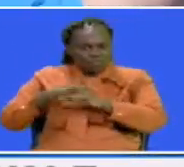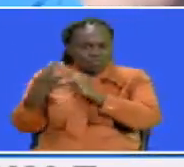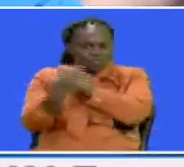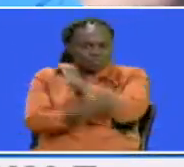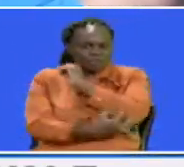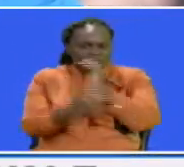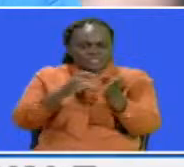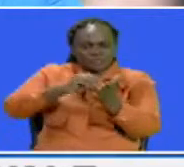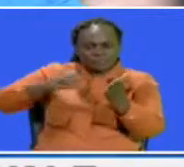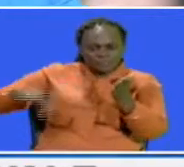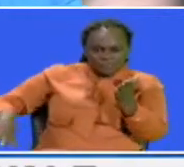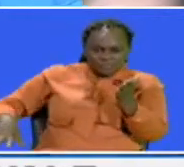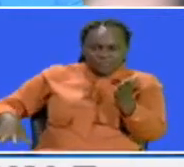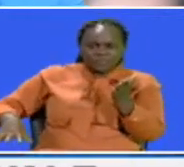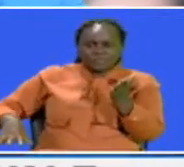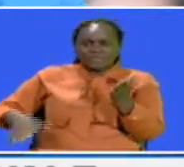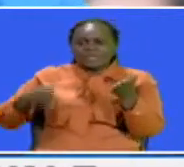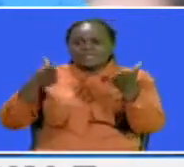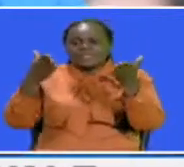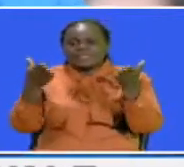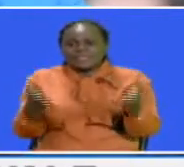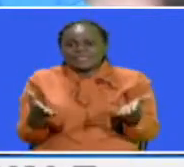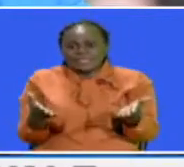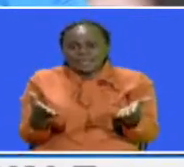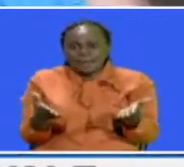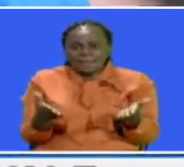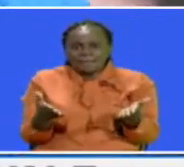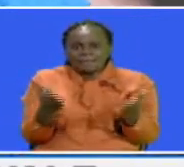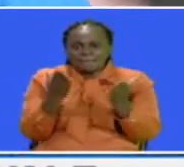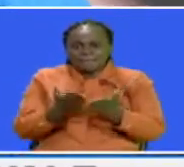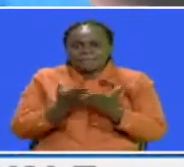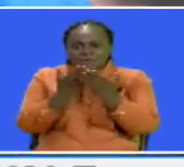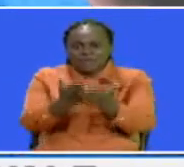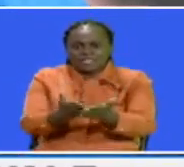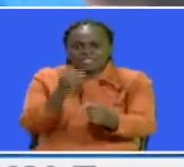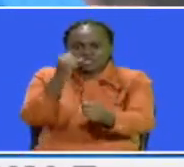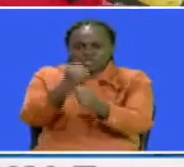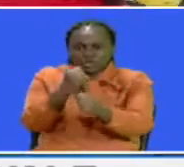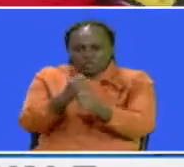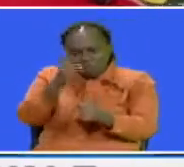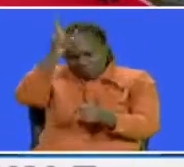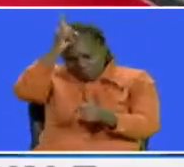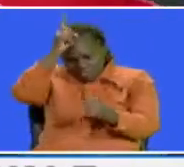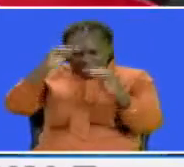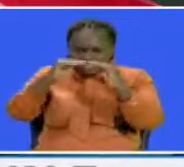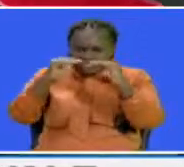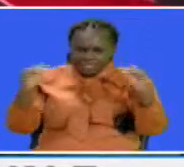reduction because it is providing employment at the village level.